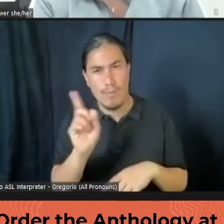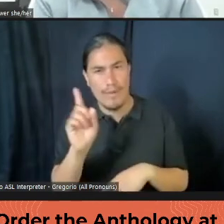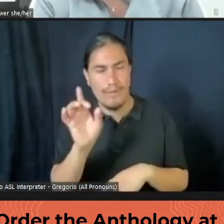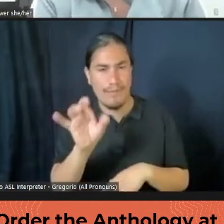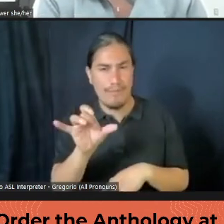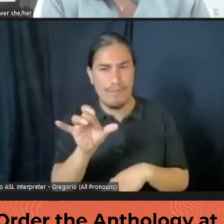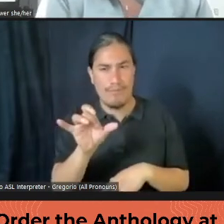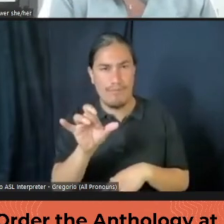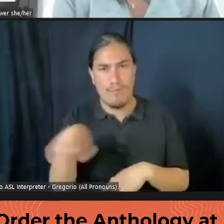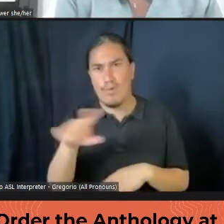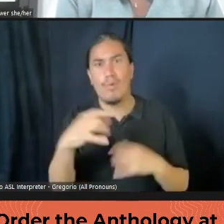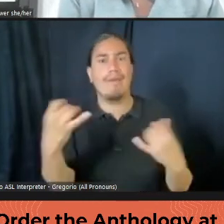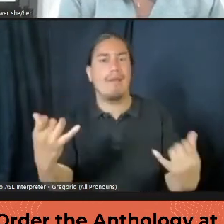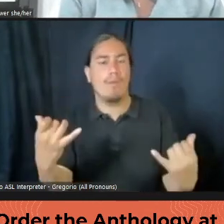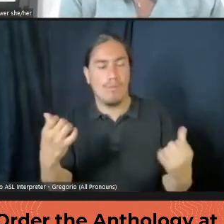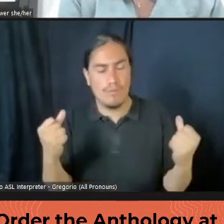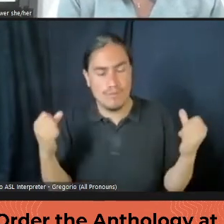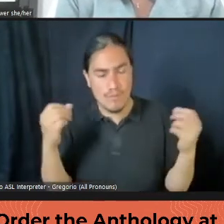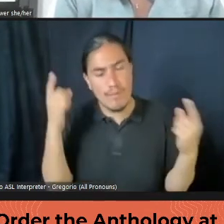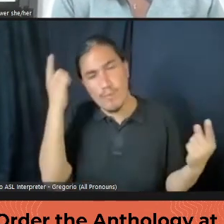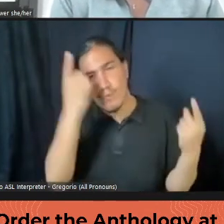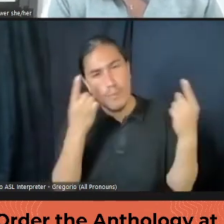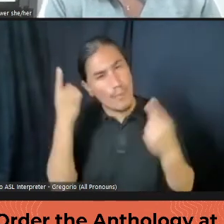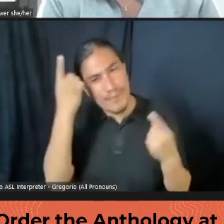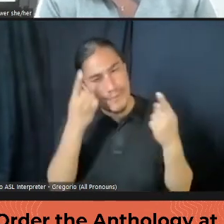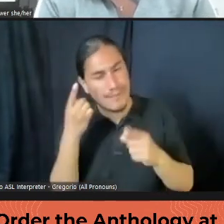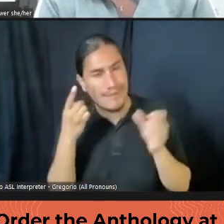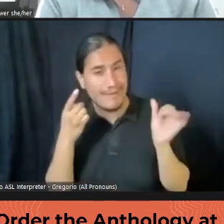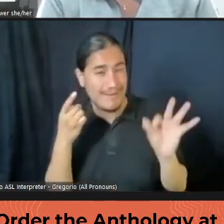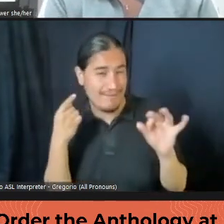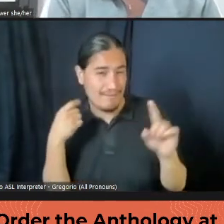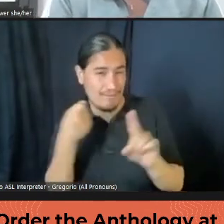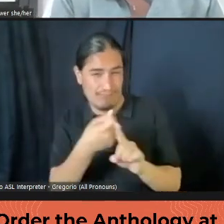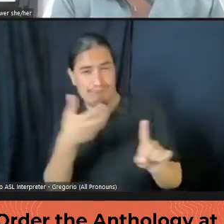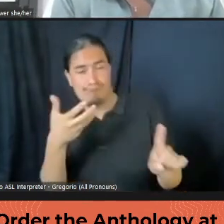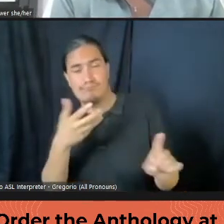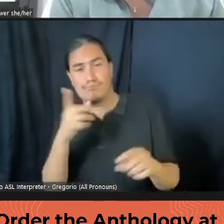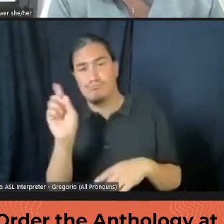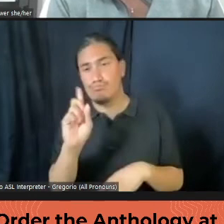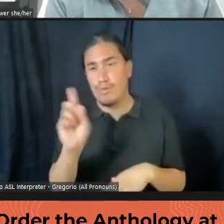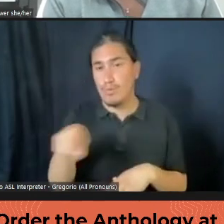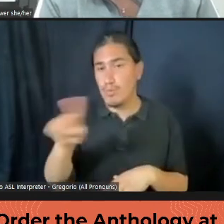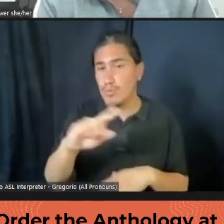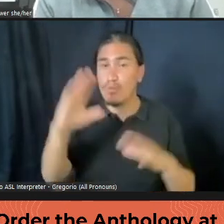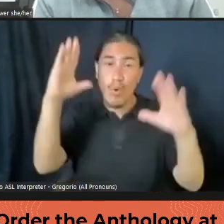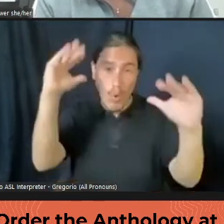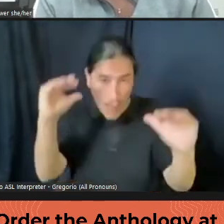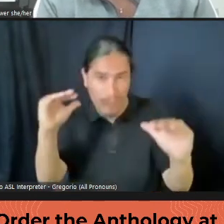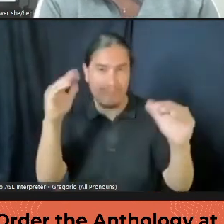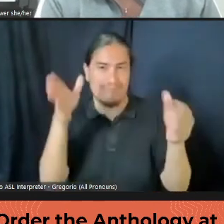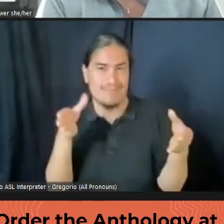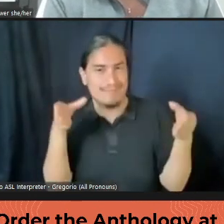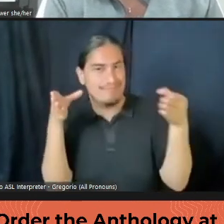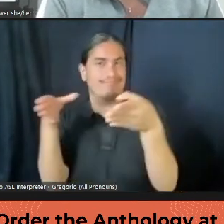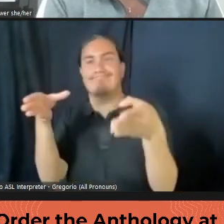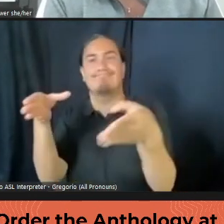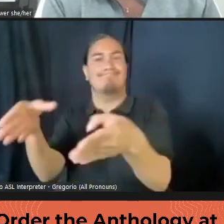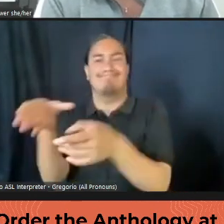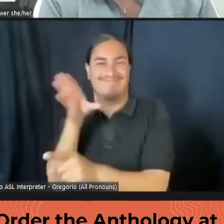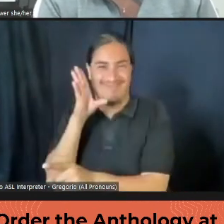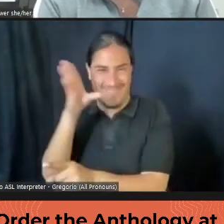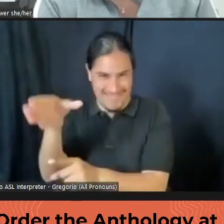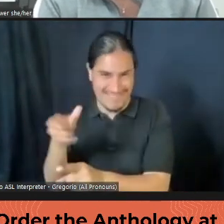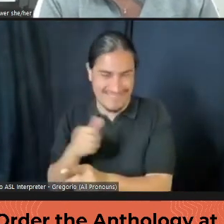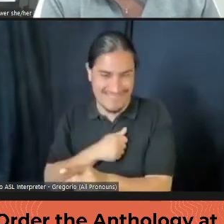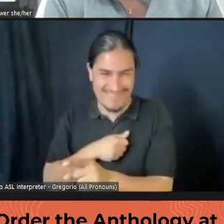are now. And I'm wondering if we could speak a little bit to where you hope we will go. You know,